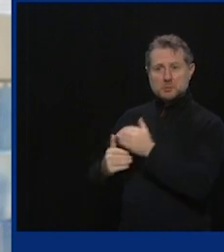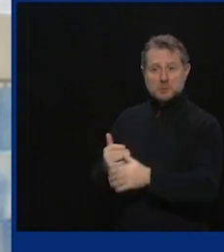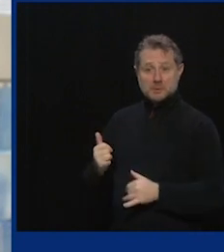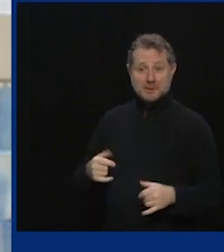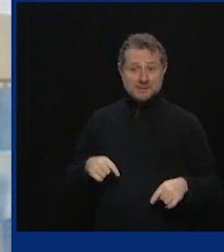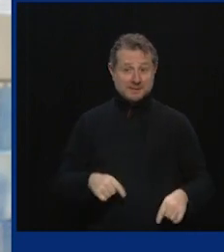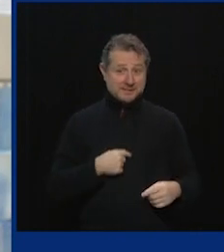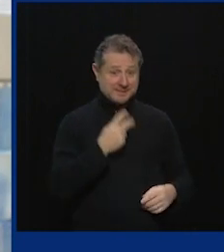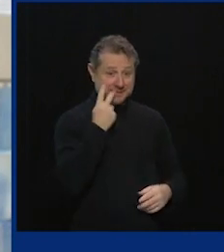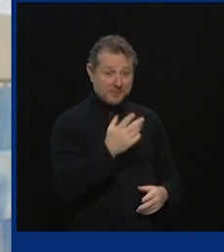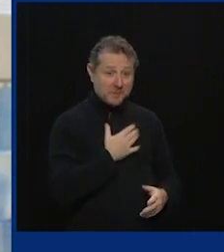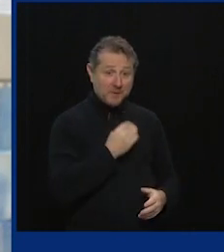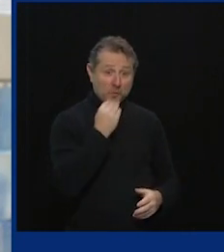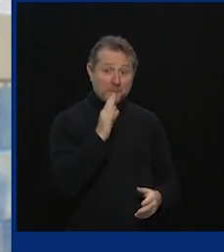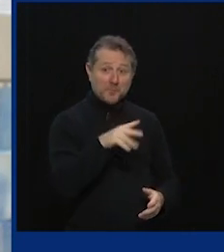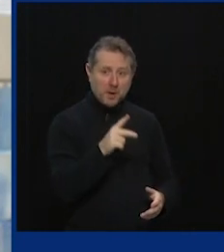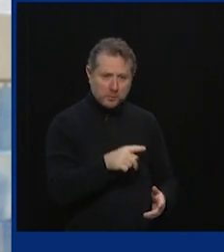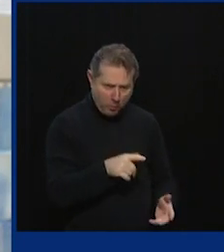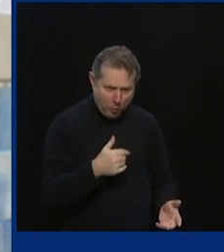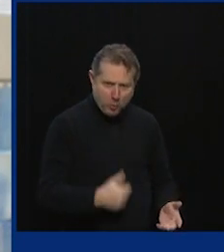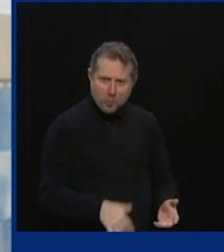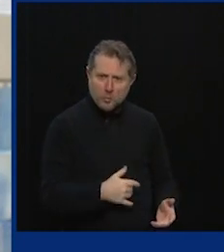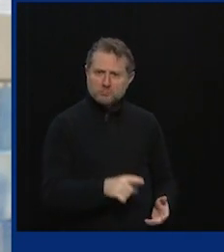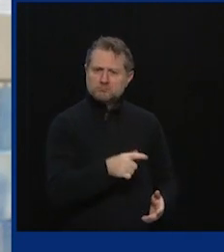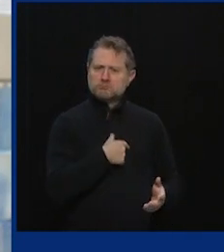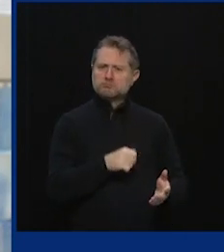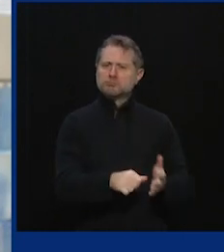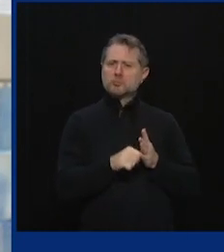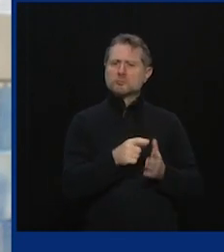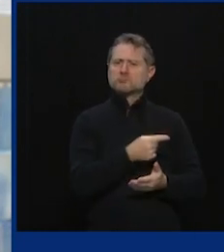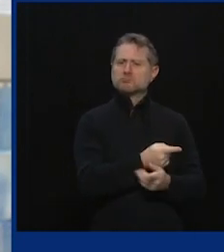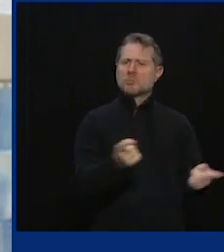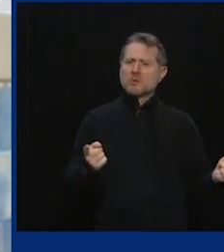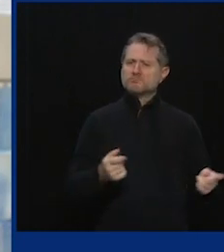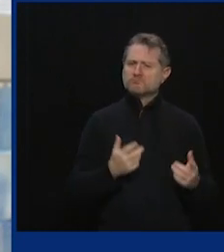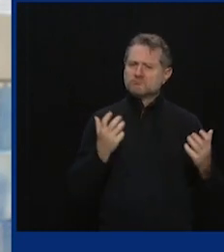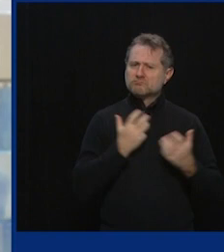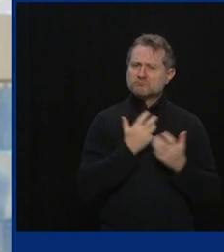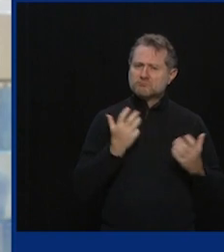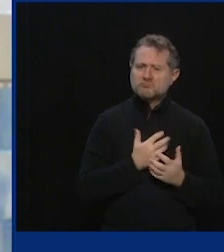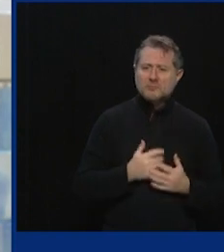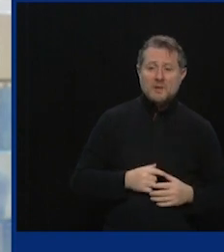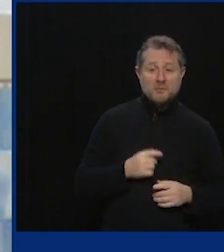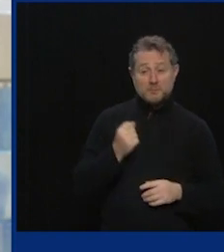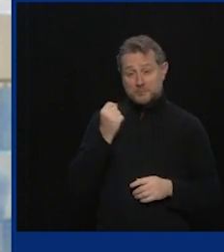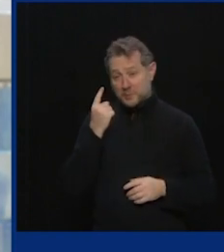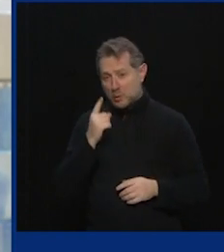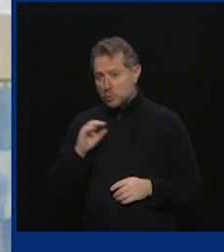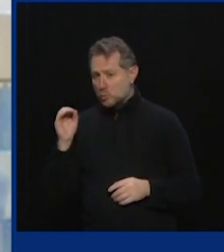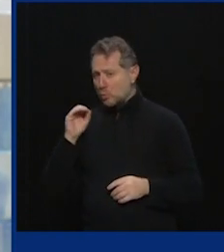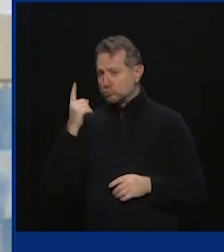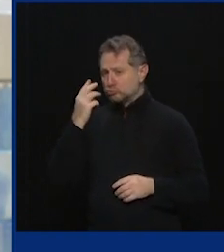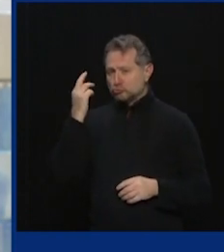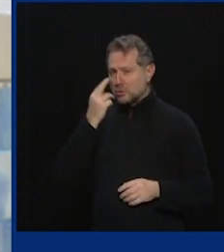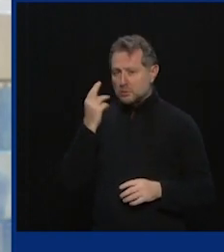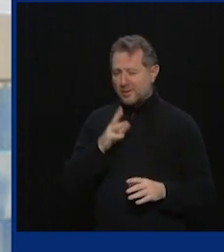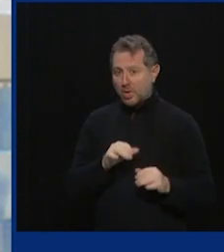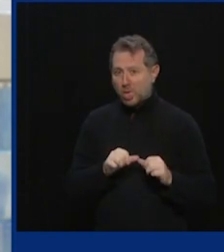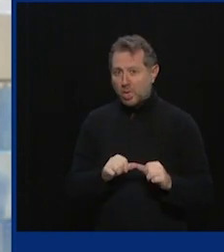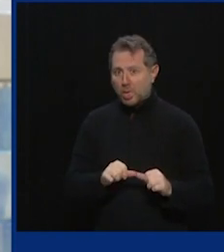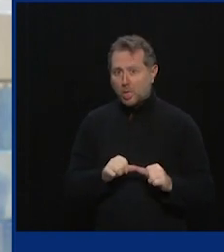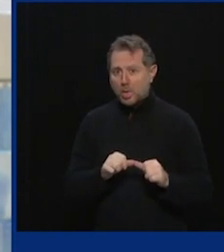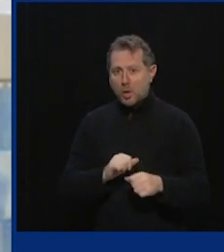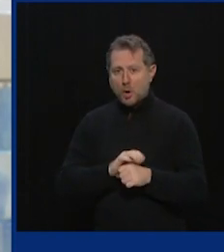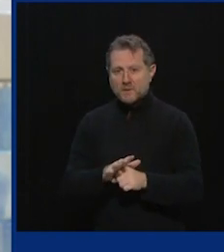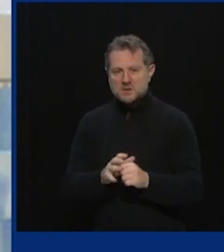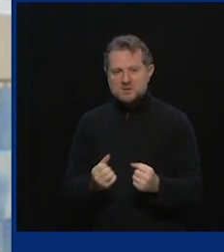your many facilities. But how do we know it would just keep going on and on and on, and jobs weren't coming back?